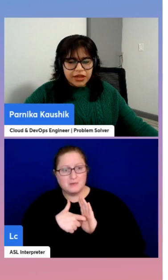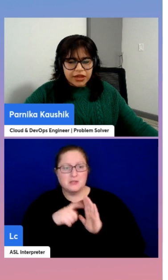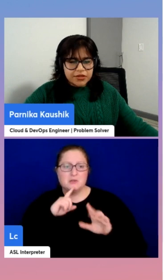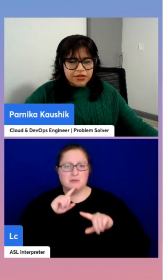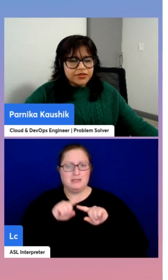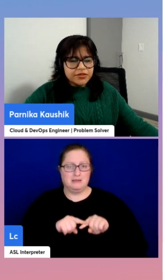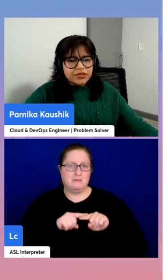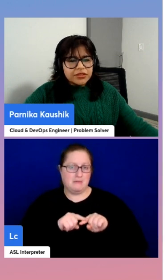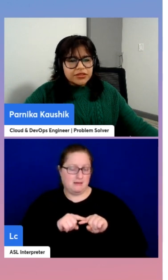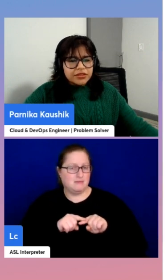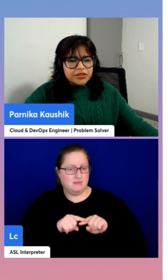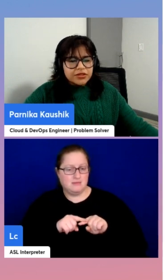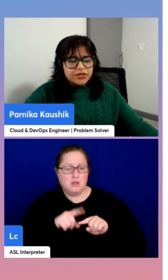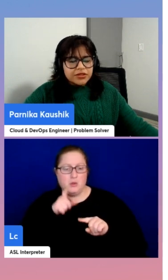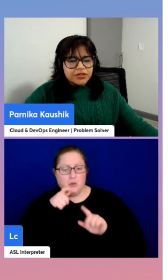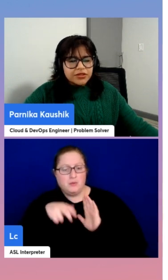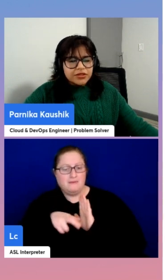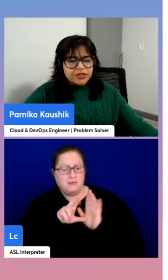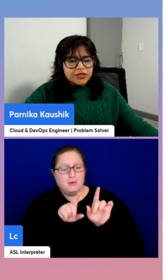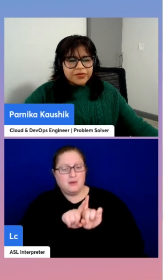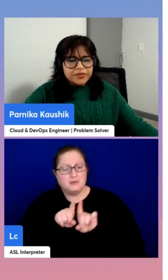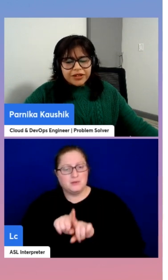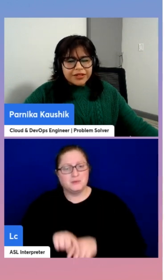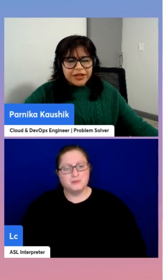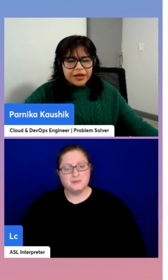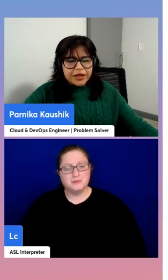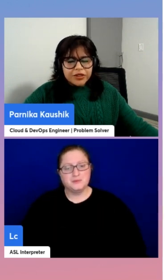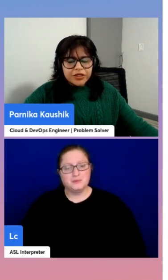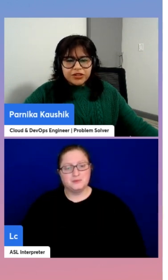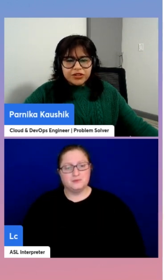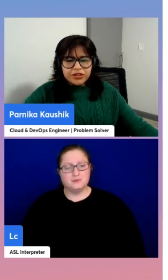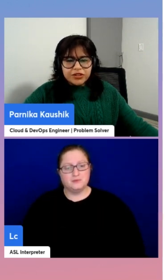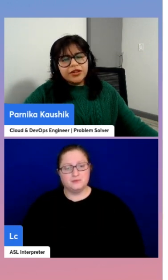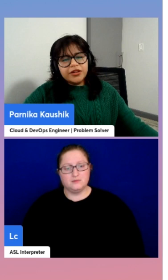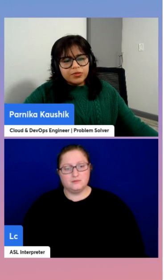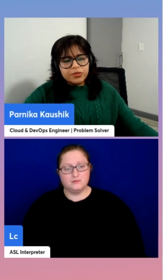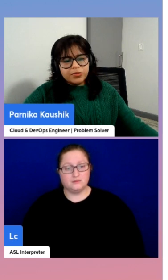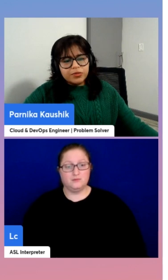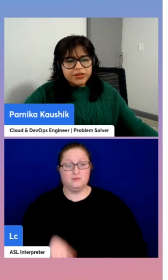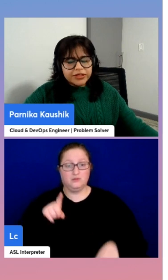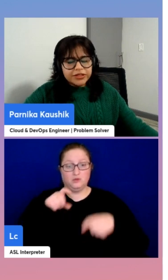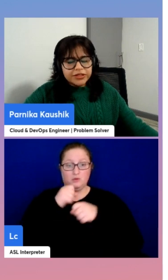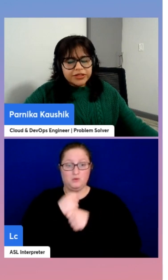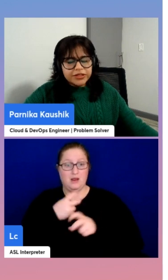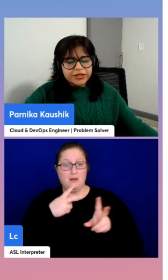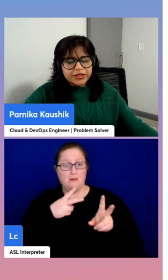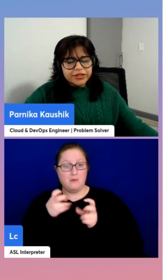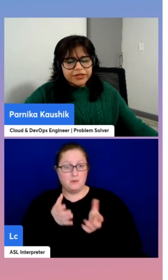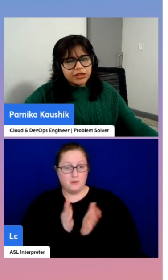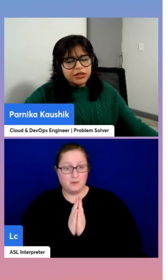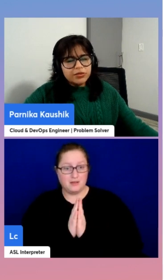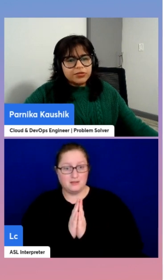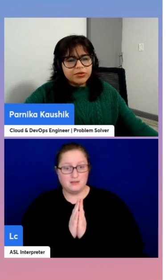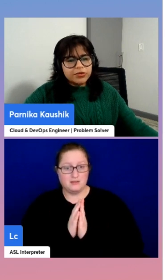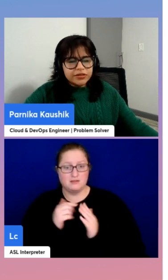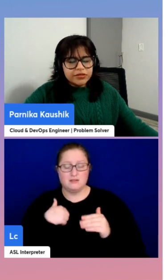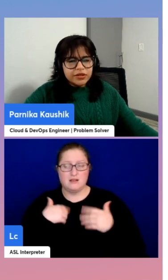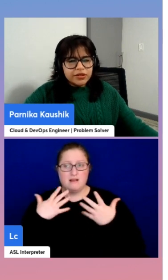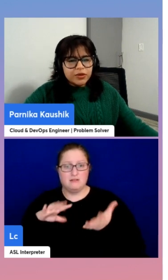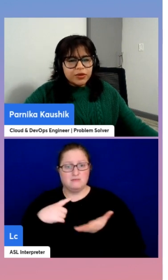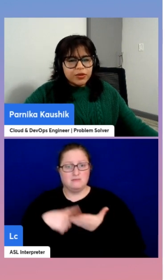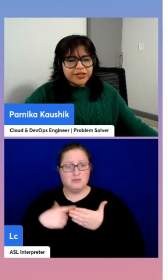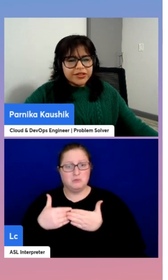on that as well. So here's something awesome is going to happen. You created a pull request. I talked about a